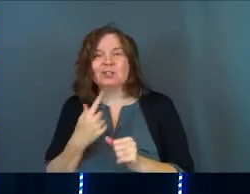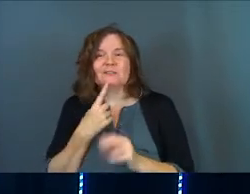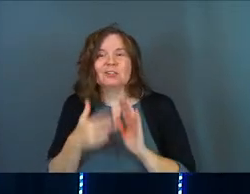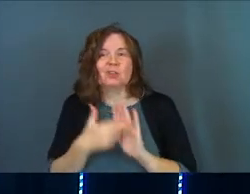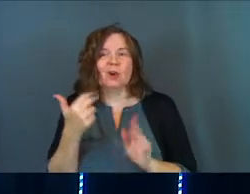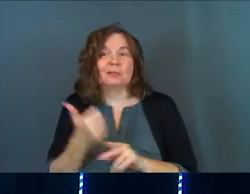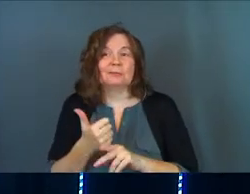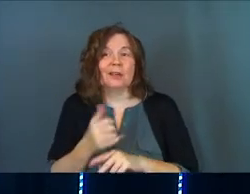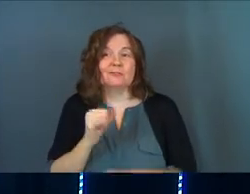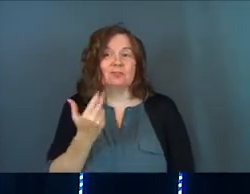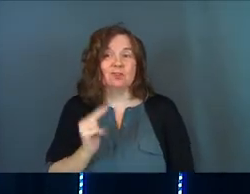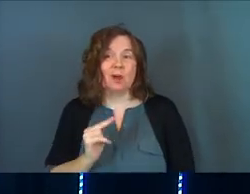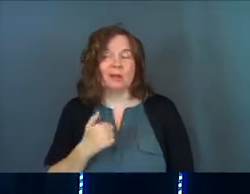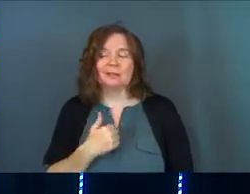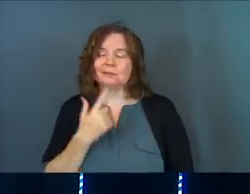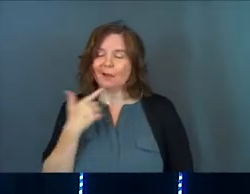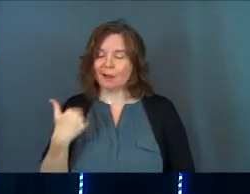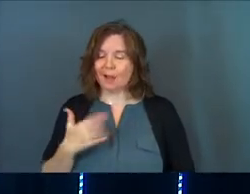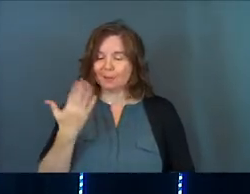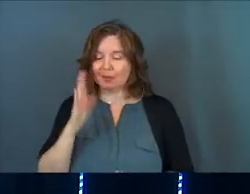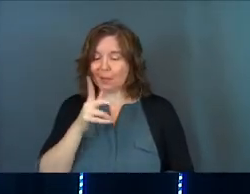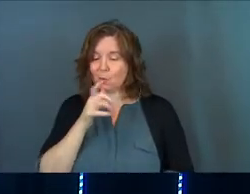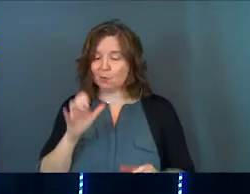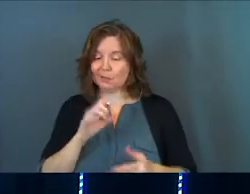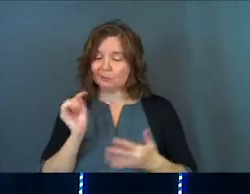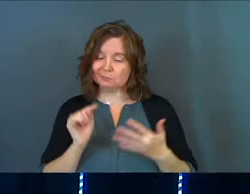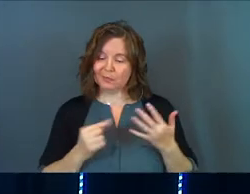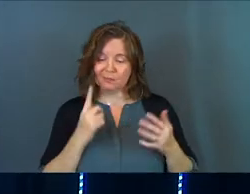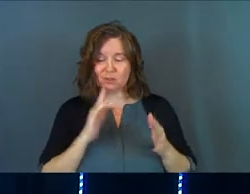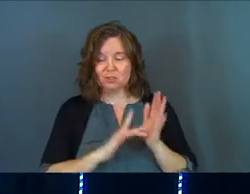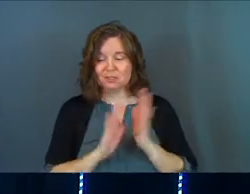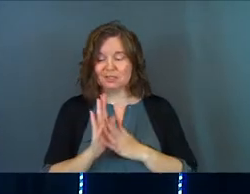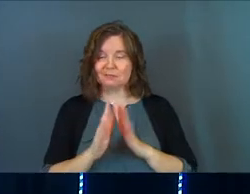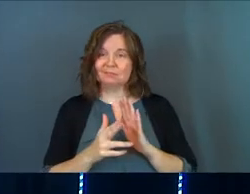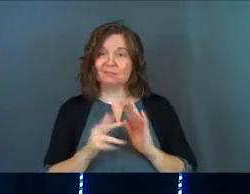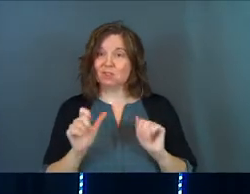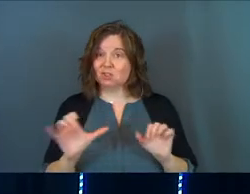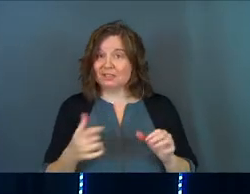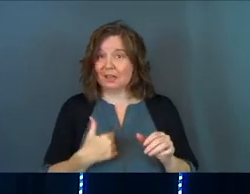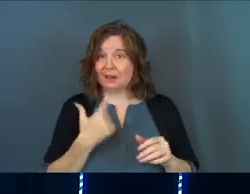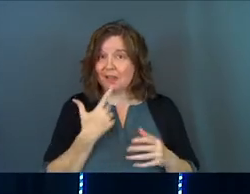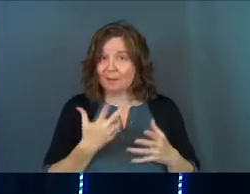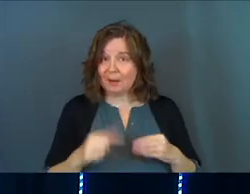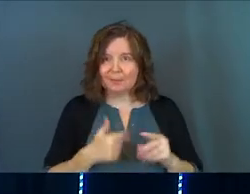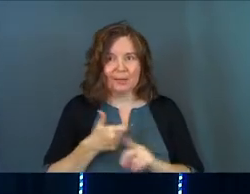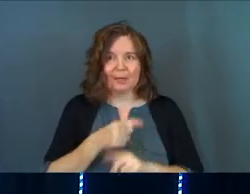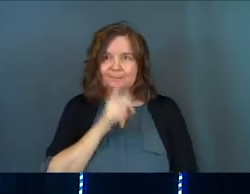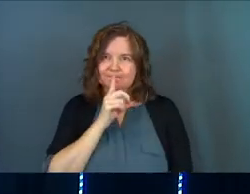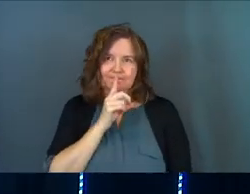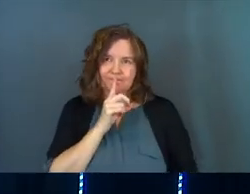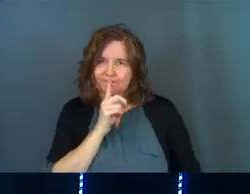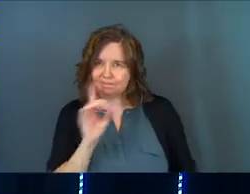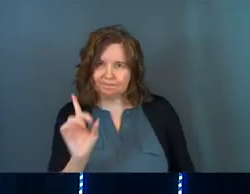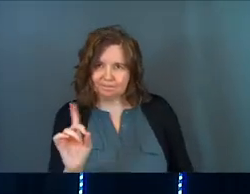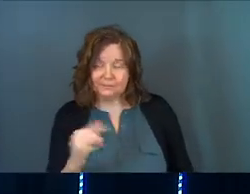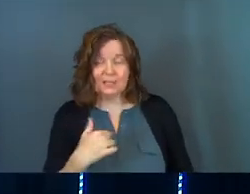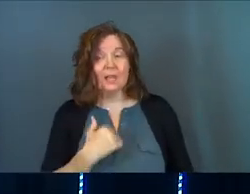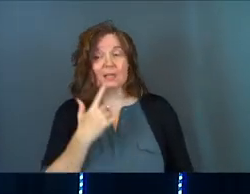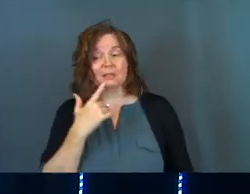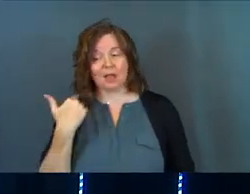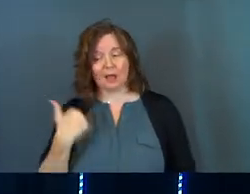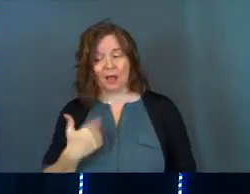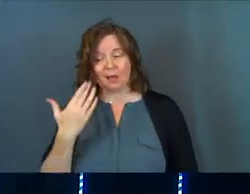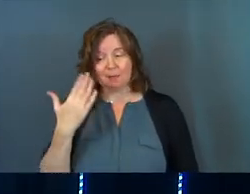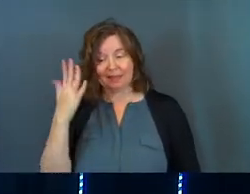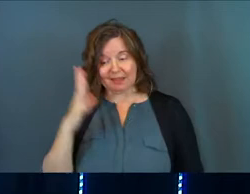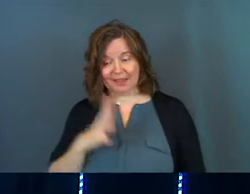have just called himself John. He could have said, I'm the guy who did this for Jesus. He could have said a lot of things about himself, but he doesn't. He says,